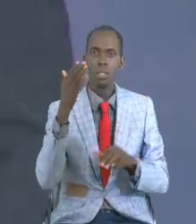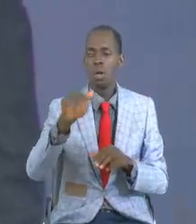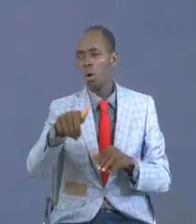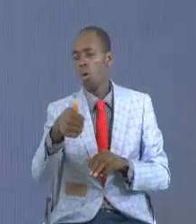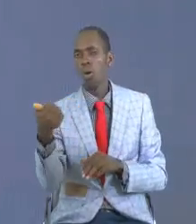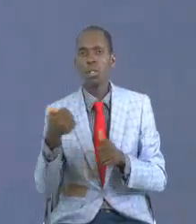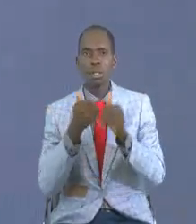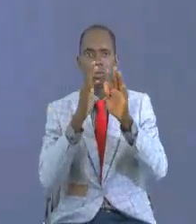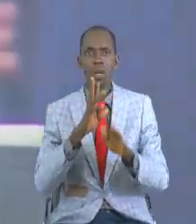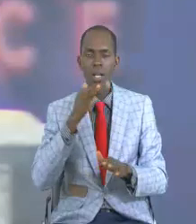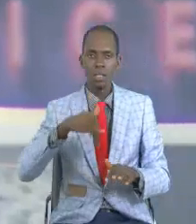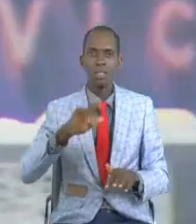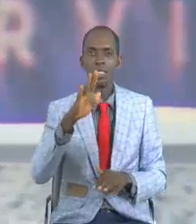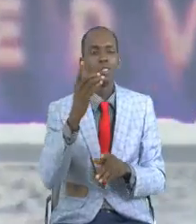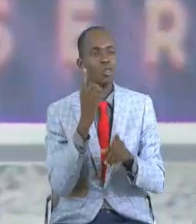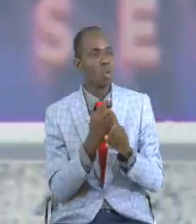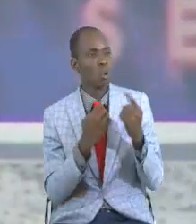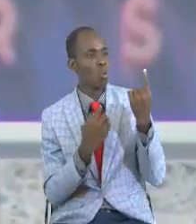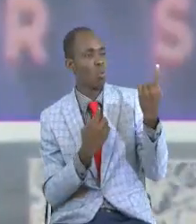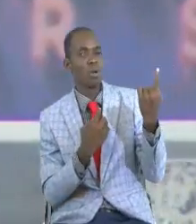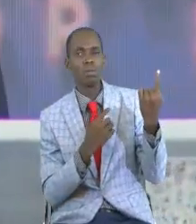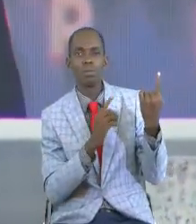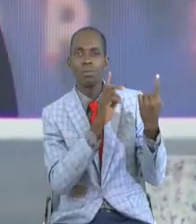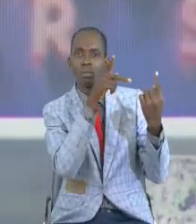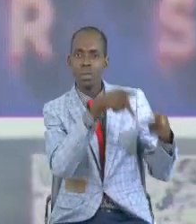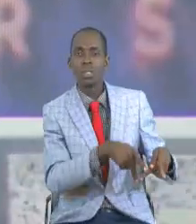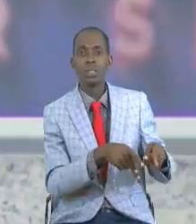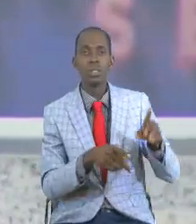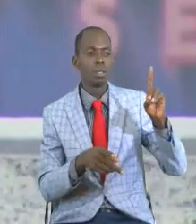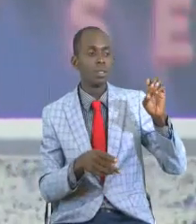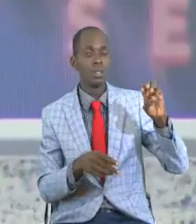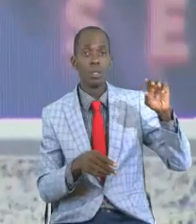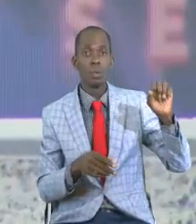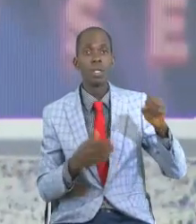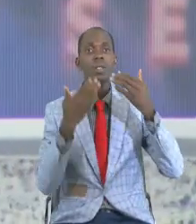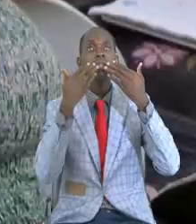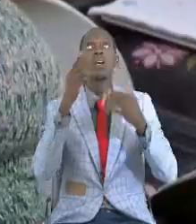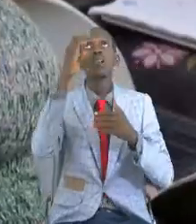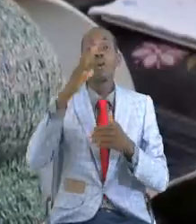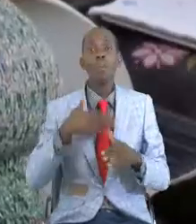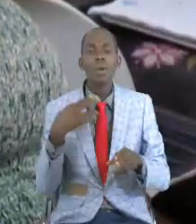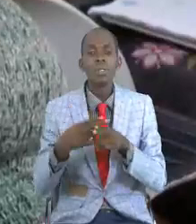were just one, Demas. And thank God, my name is not Demas.